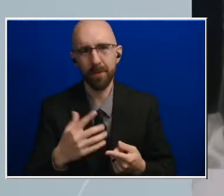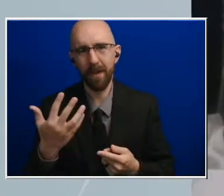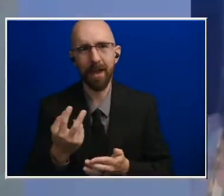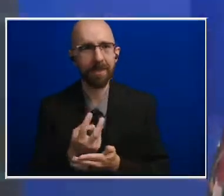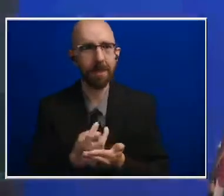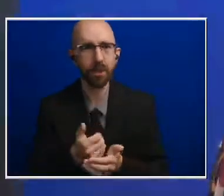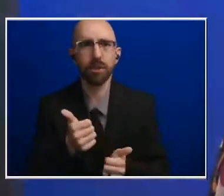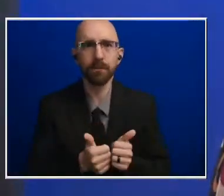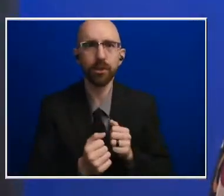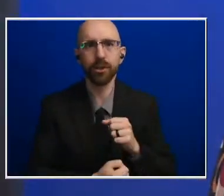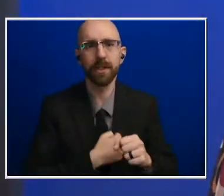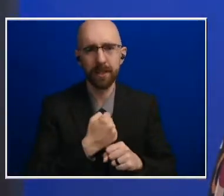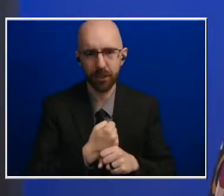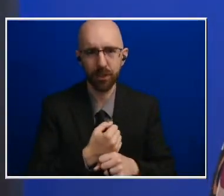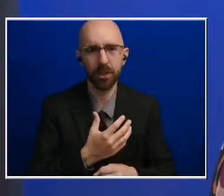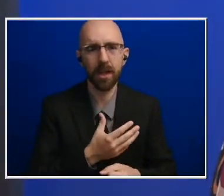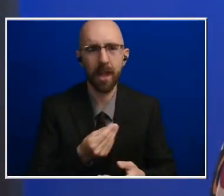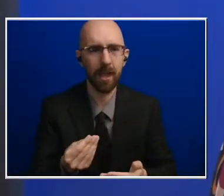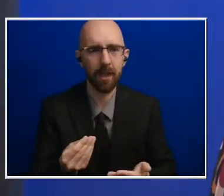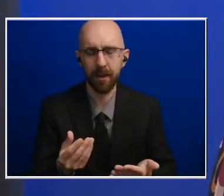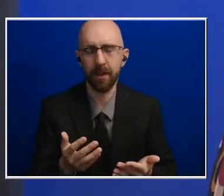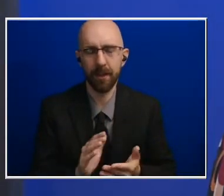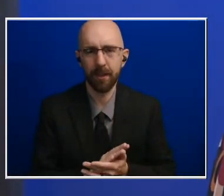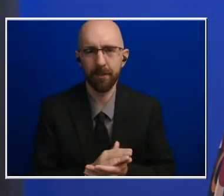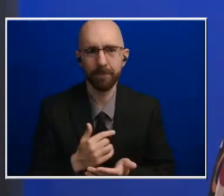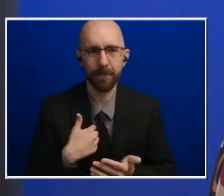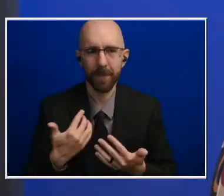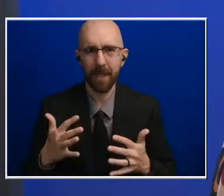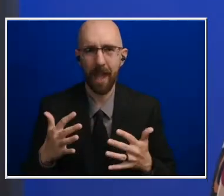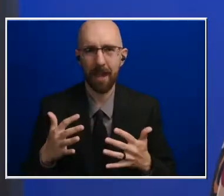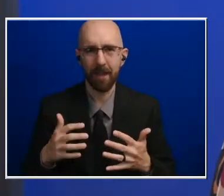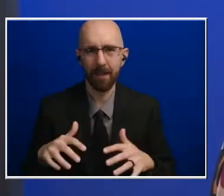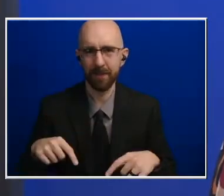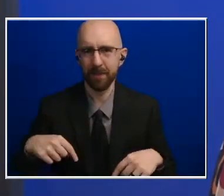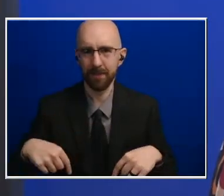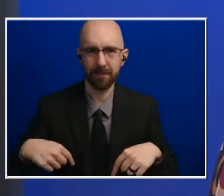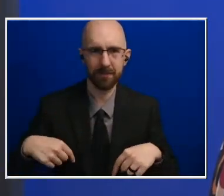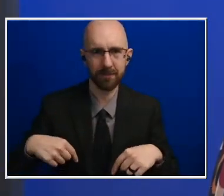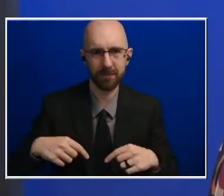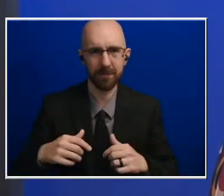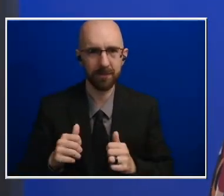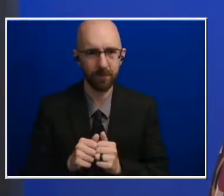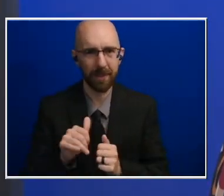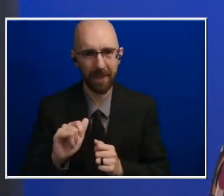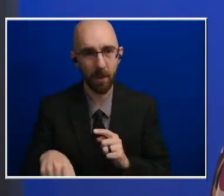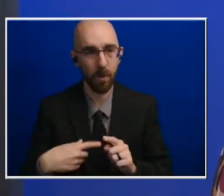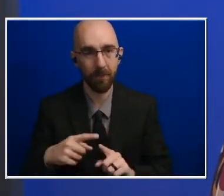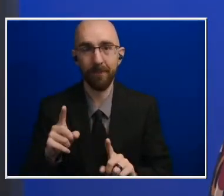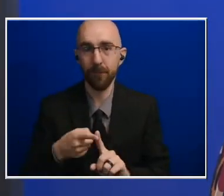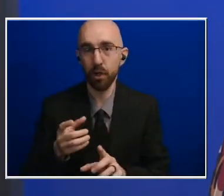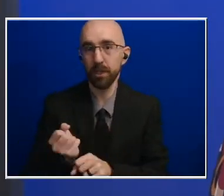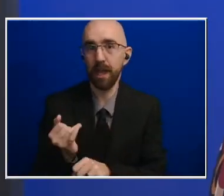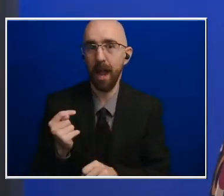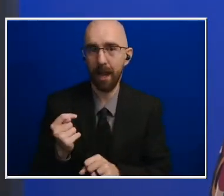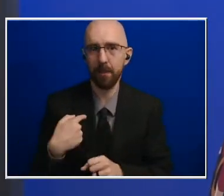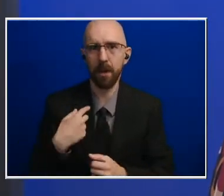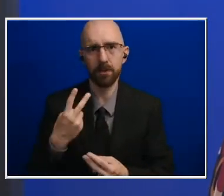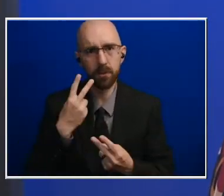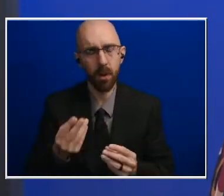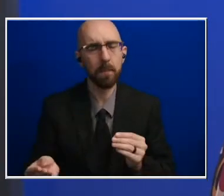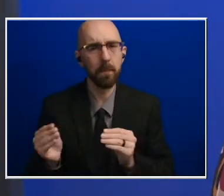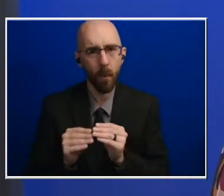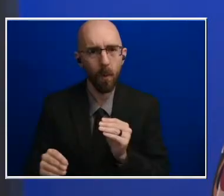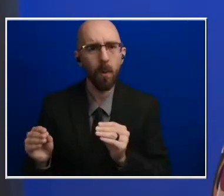and so I was kind of hesitant and stuff when I first got it, but then I kept seeing more and more